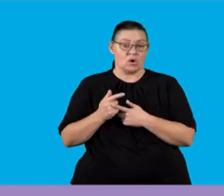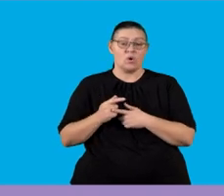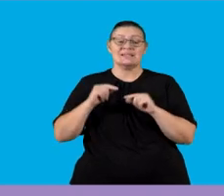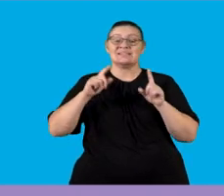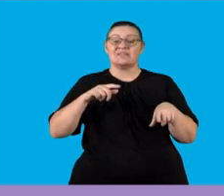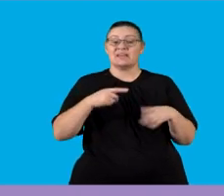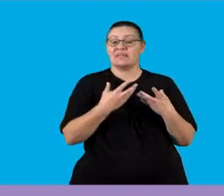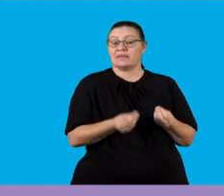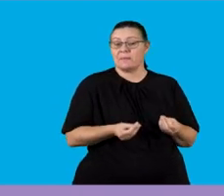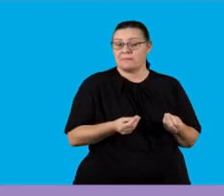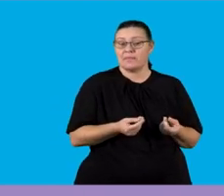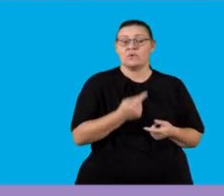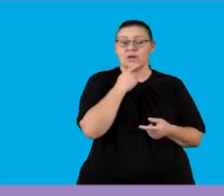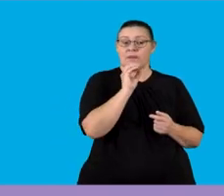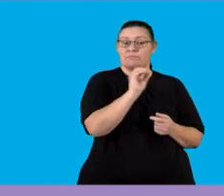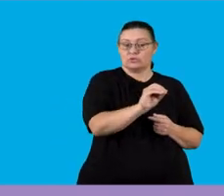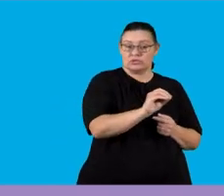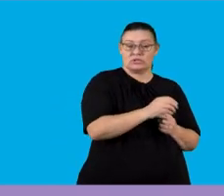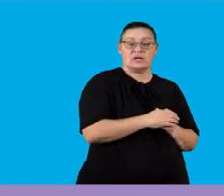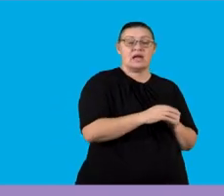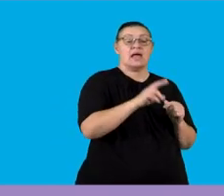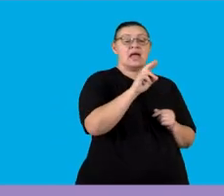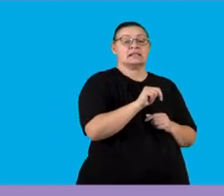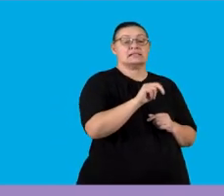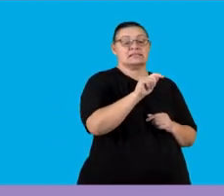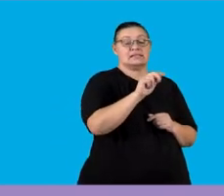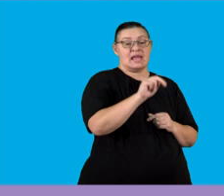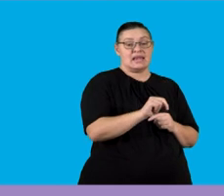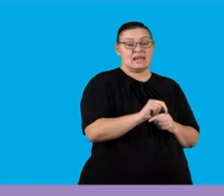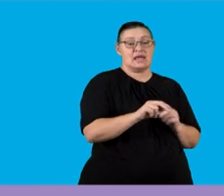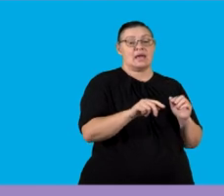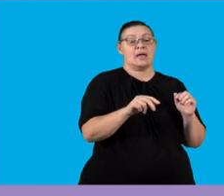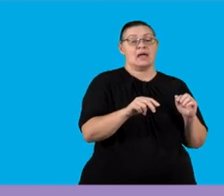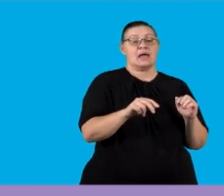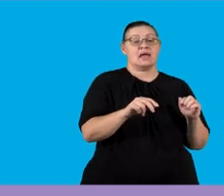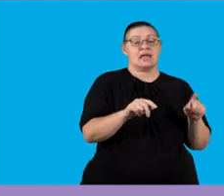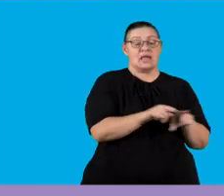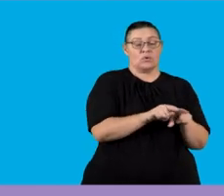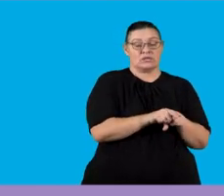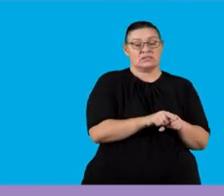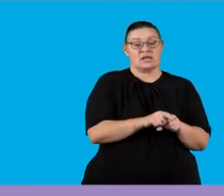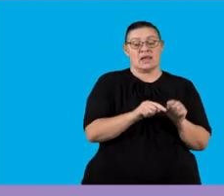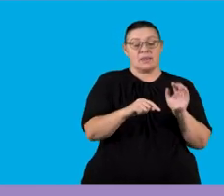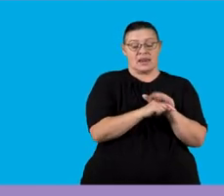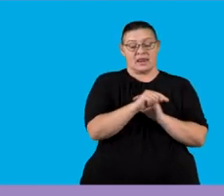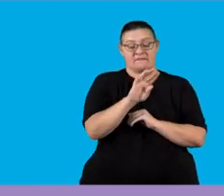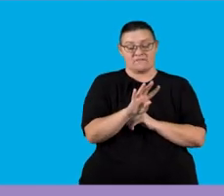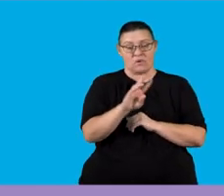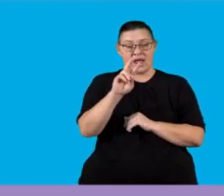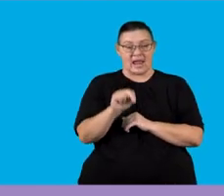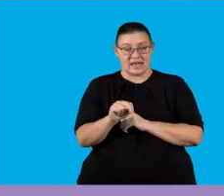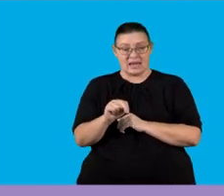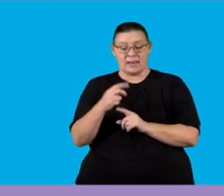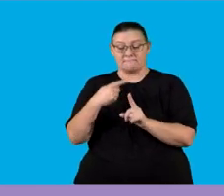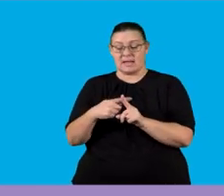add 19. So this is going to be negative 4 multiplied by 17,